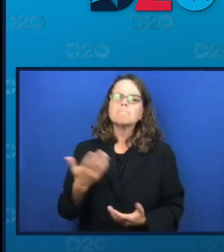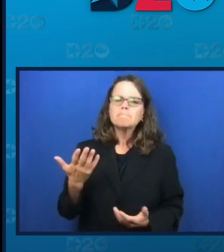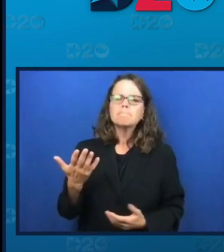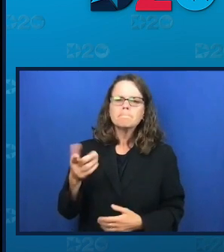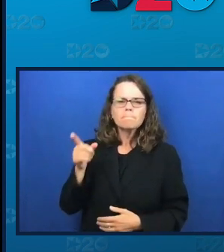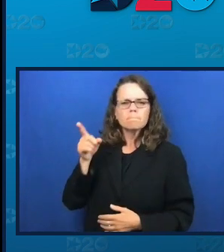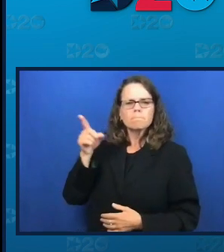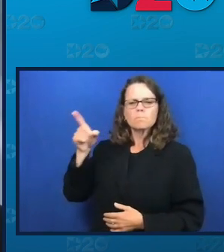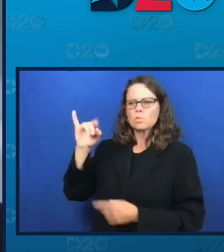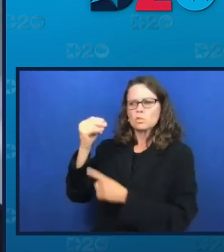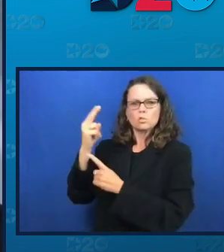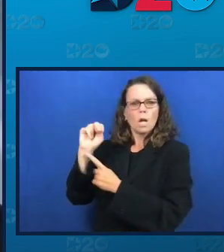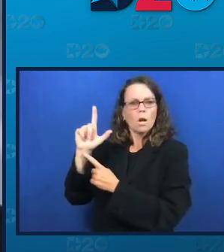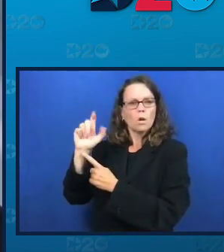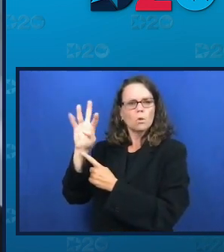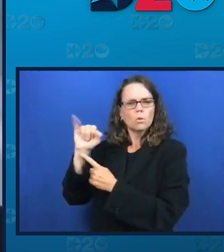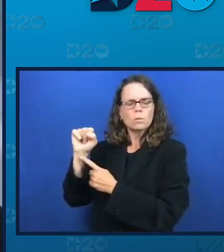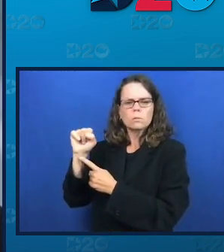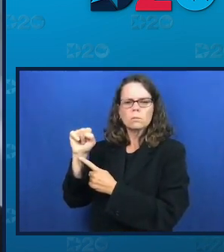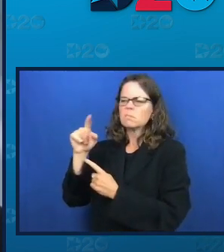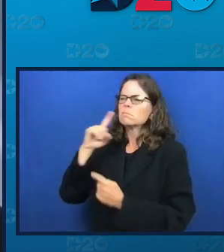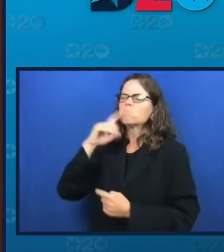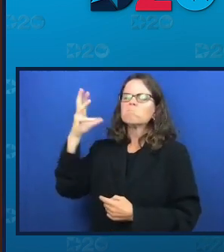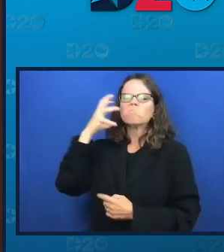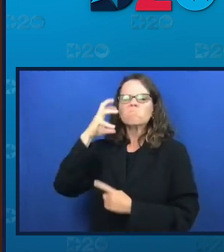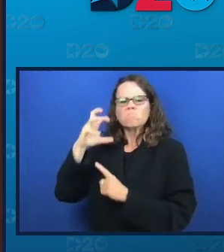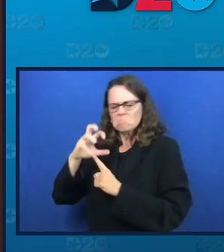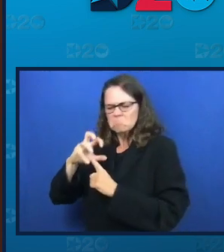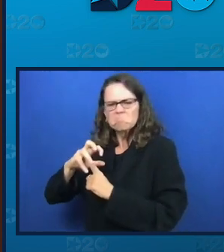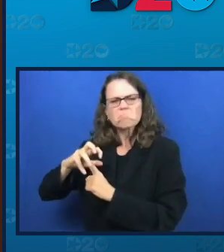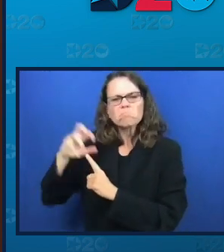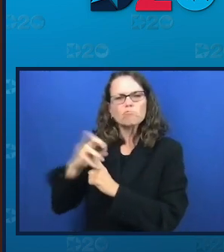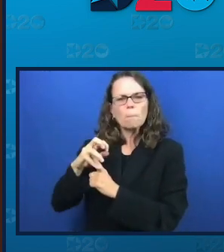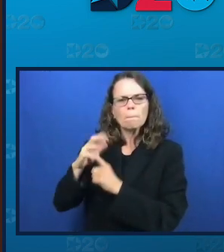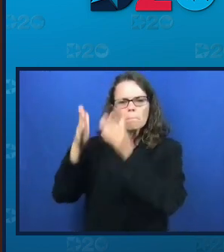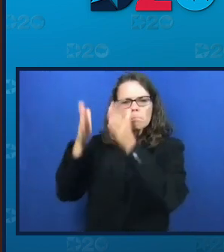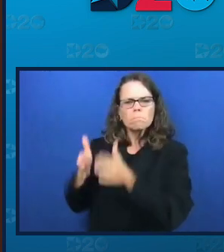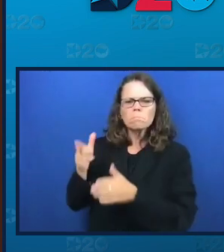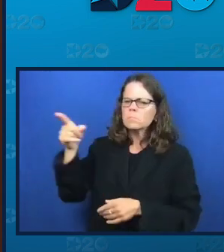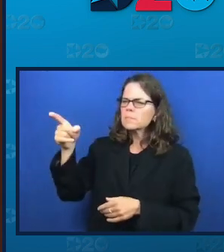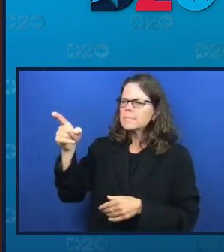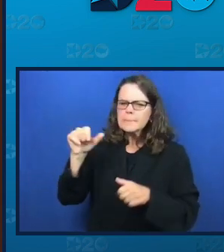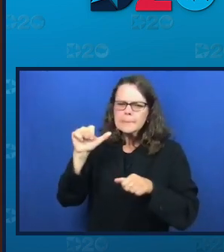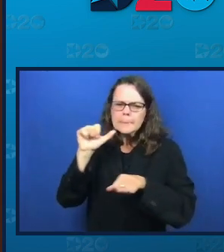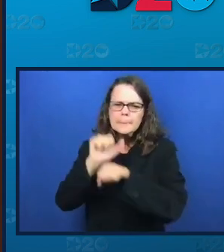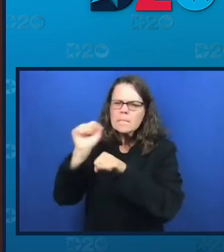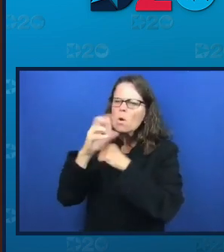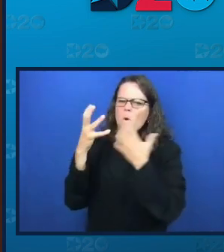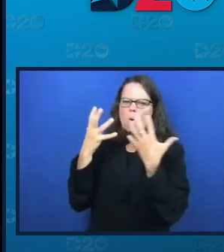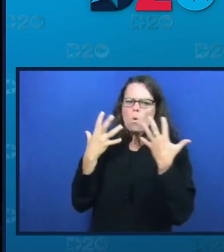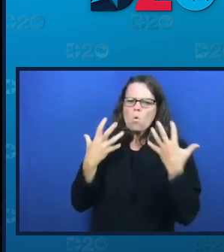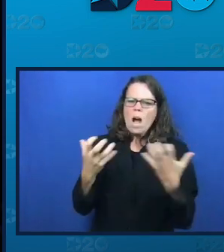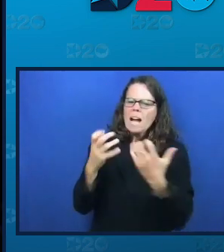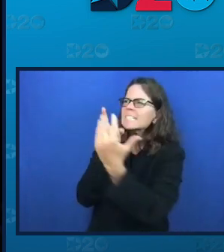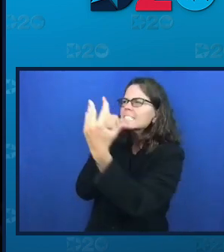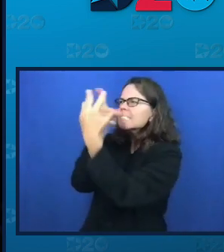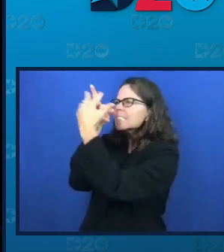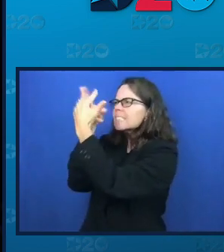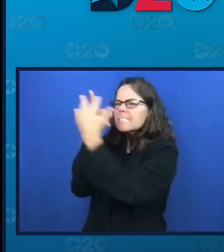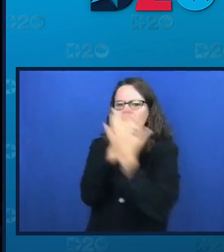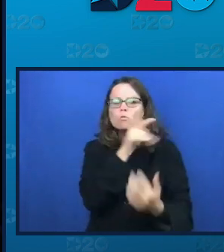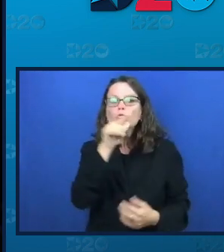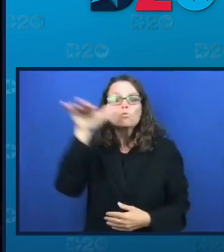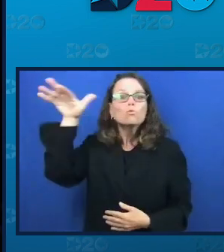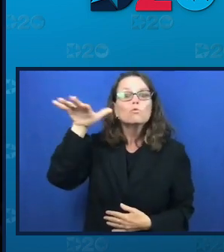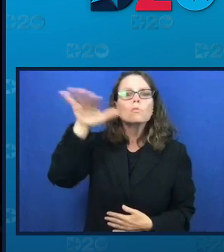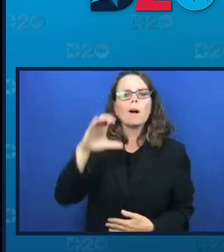nonviolent campaigns into the halls of Congress. From day one, John Lewis was a role model for the members of Congress, whether